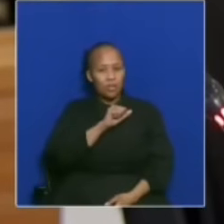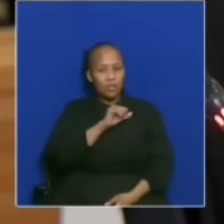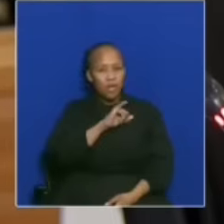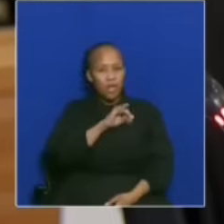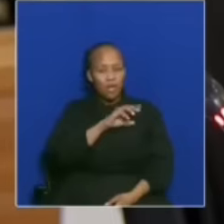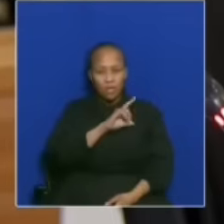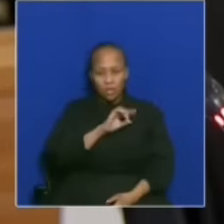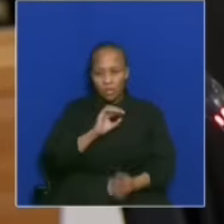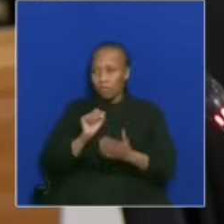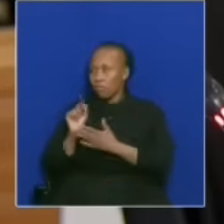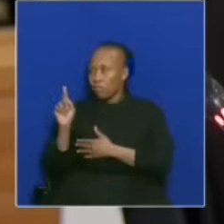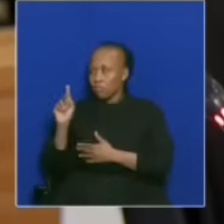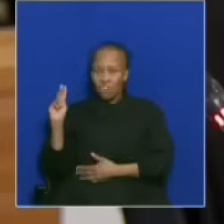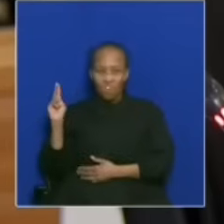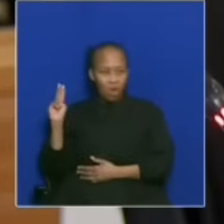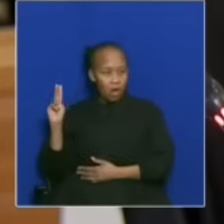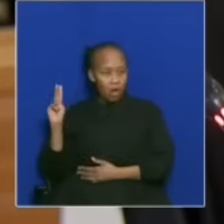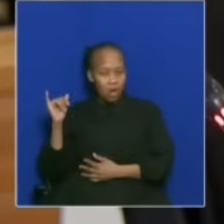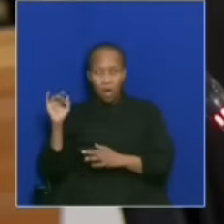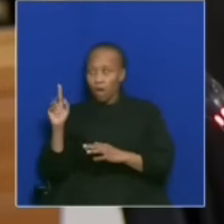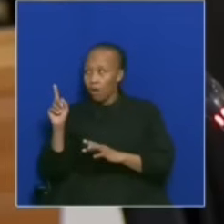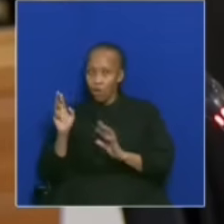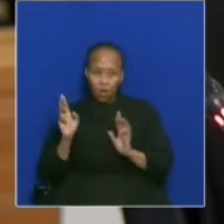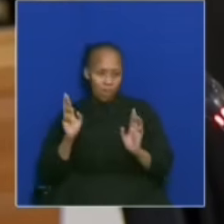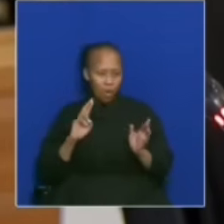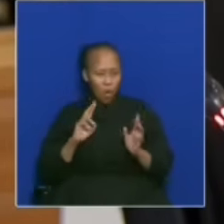he's looking sharp in the next chat.